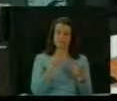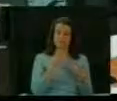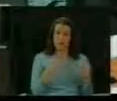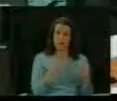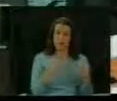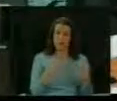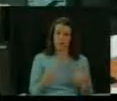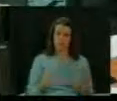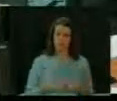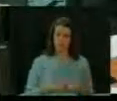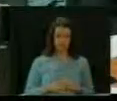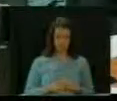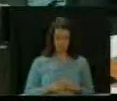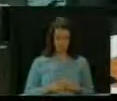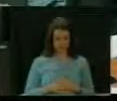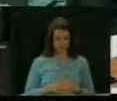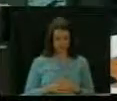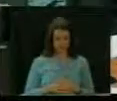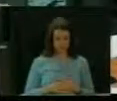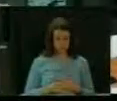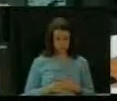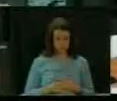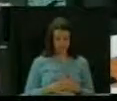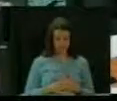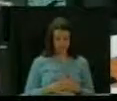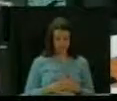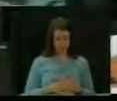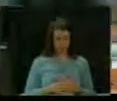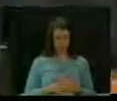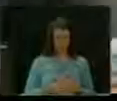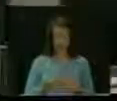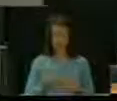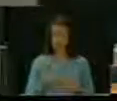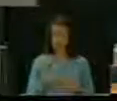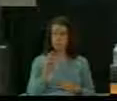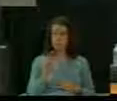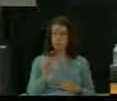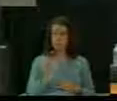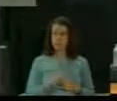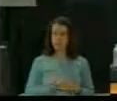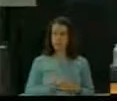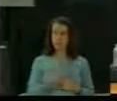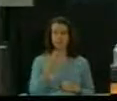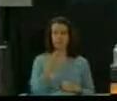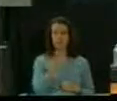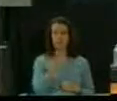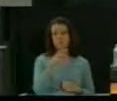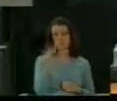road yet to really comment any further.